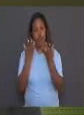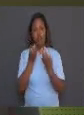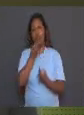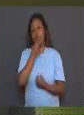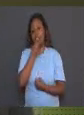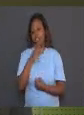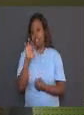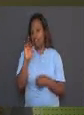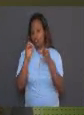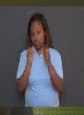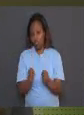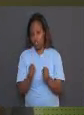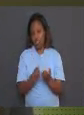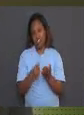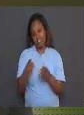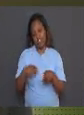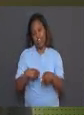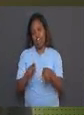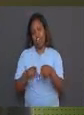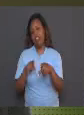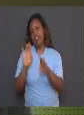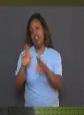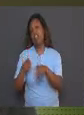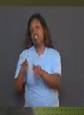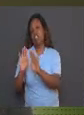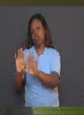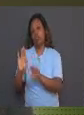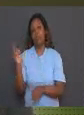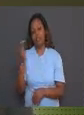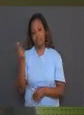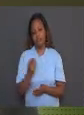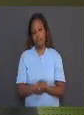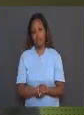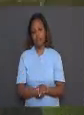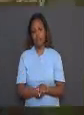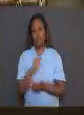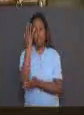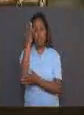to have more water for their agriculture.